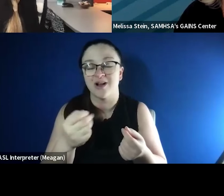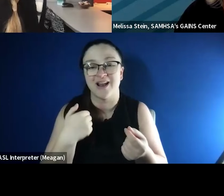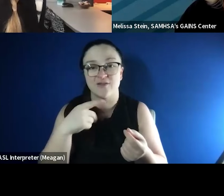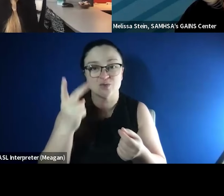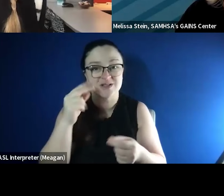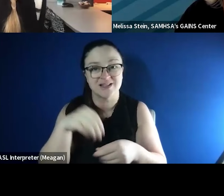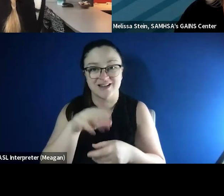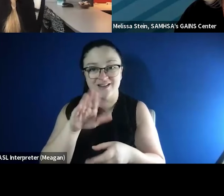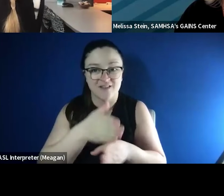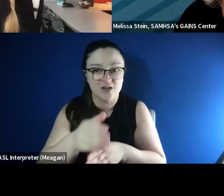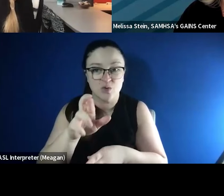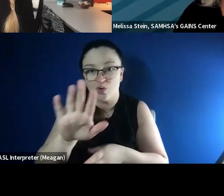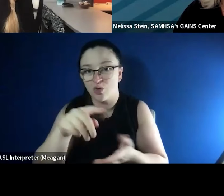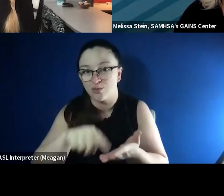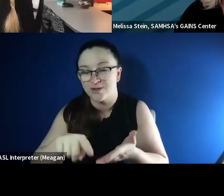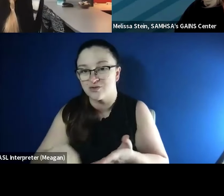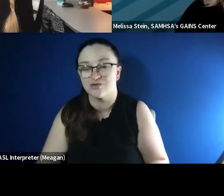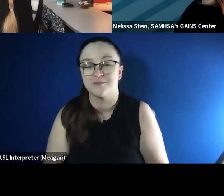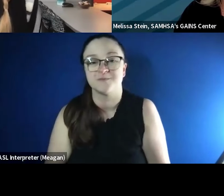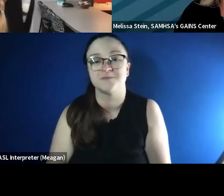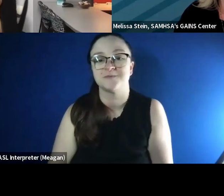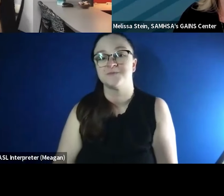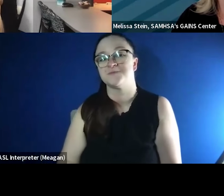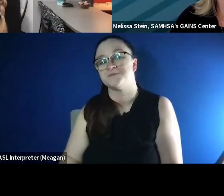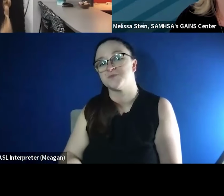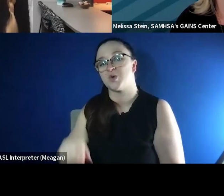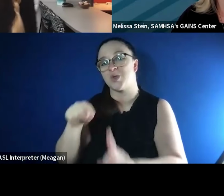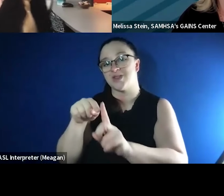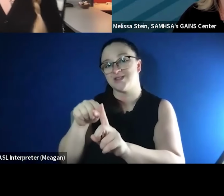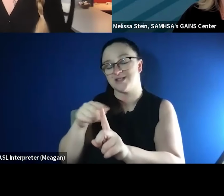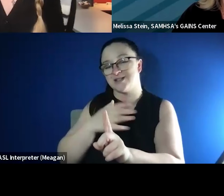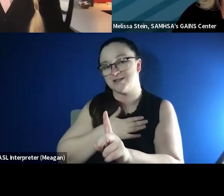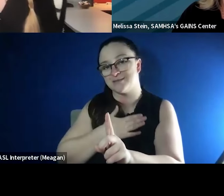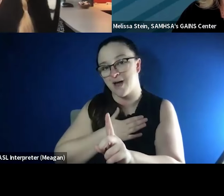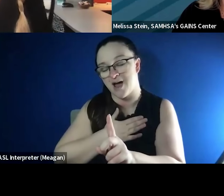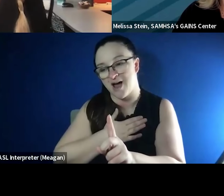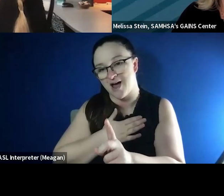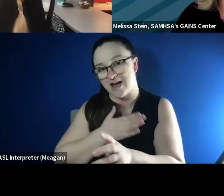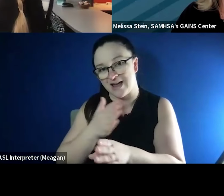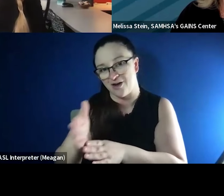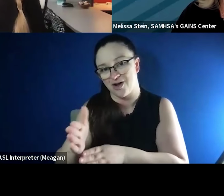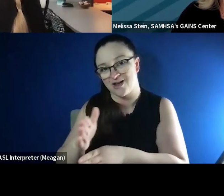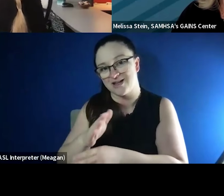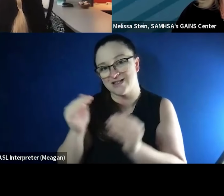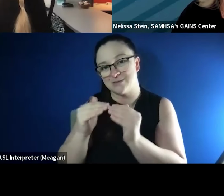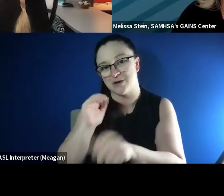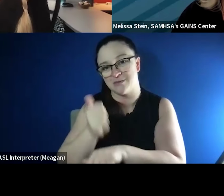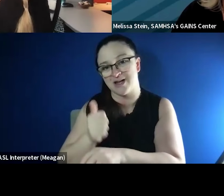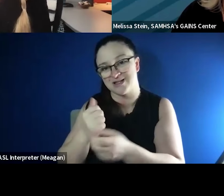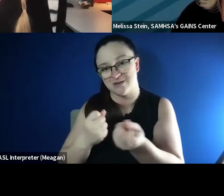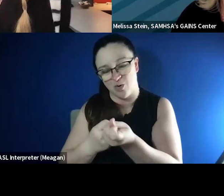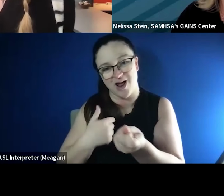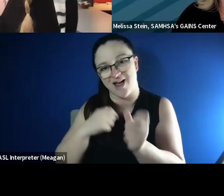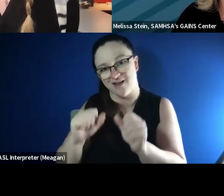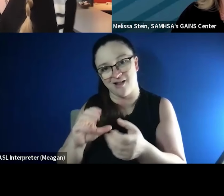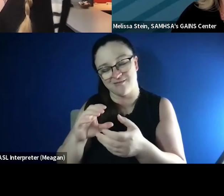your research? Yeah. So this is actually my direct area of scholarship is peer-based support. So I can talk all day about it. I'll offer